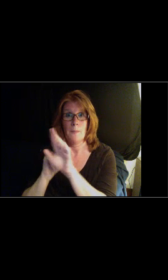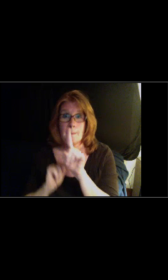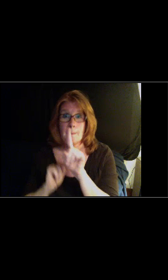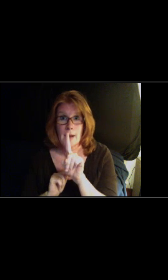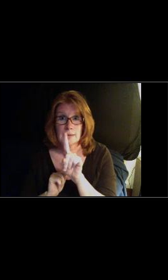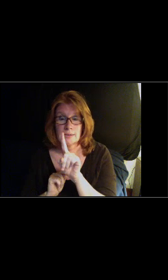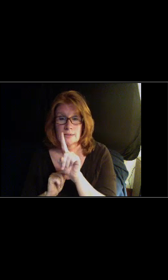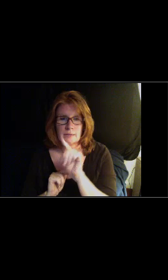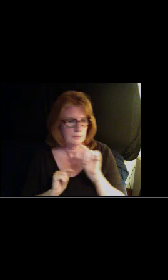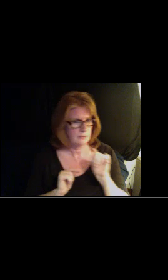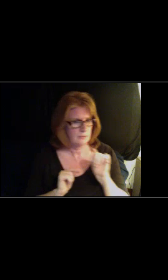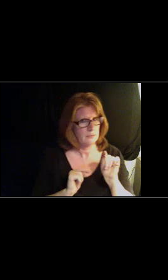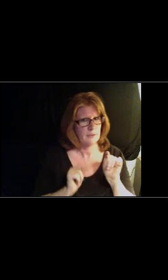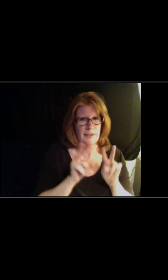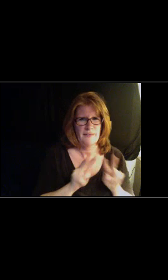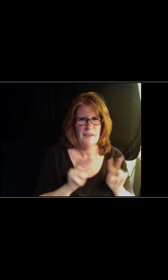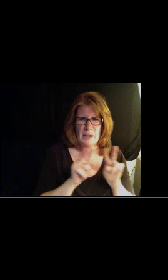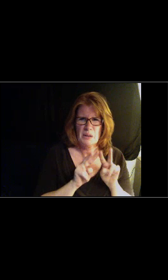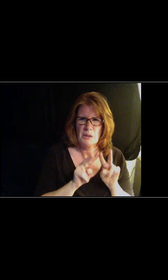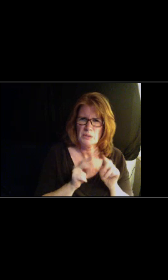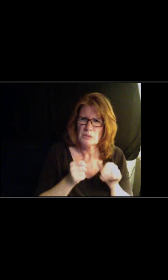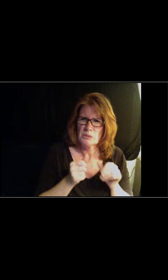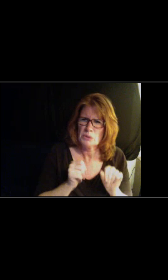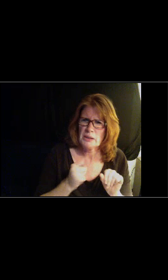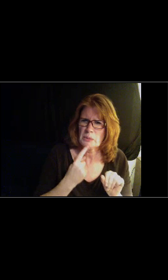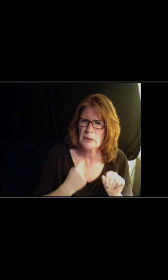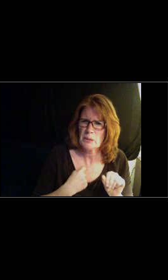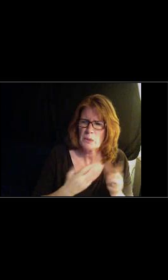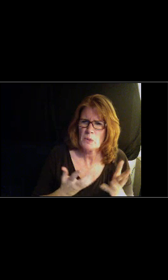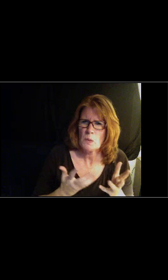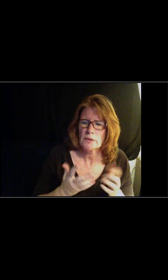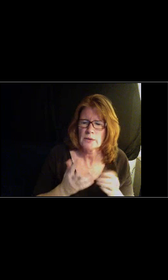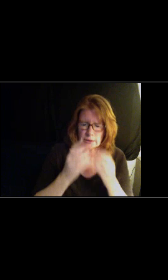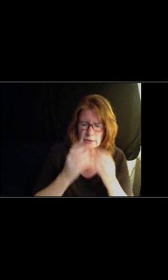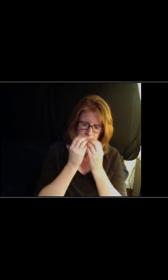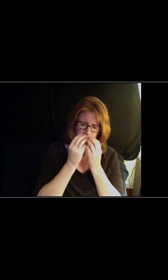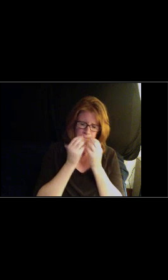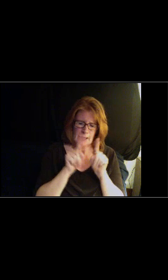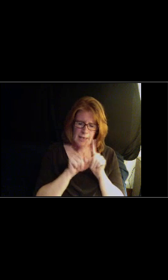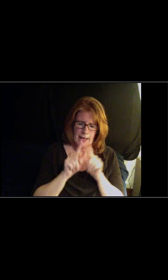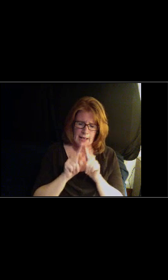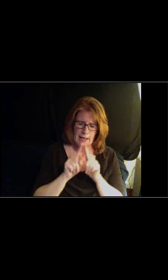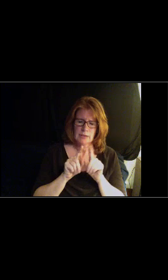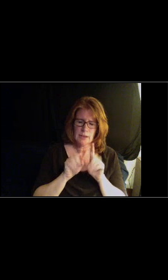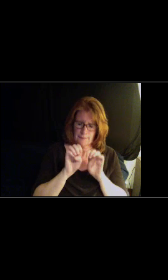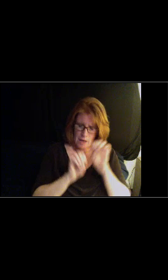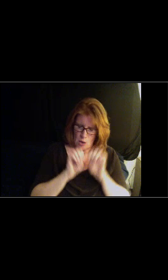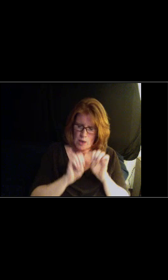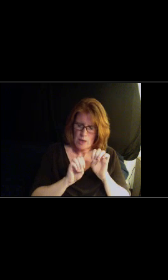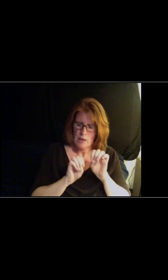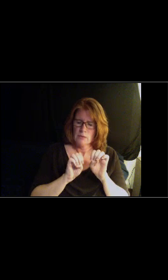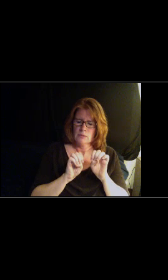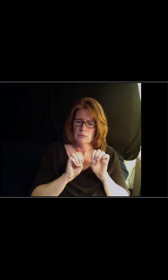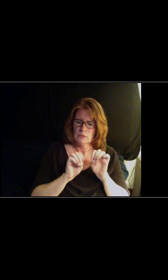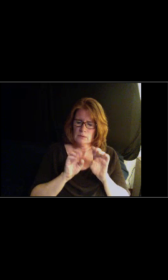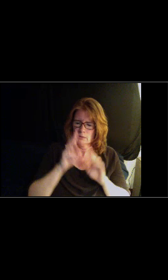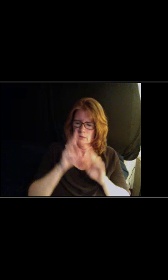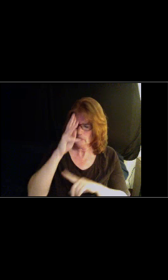So that metaphor, conduit. But what are the values behind that when someone says